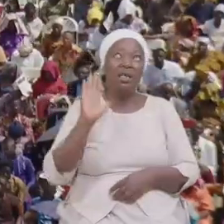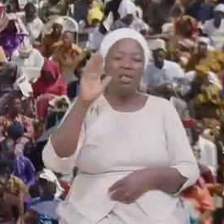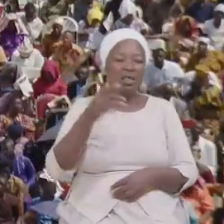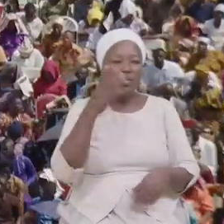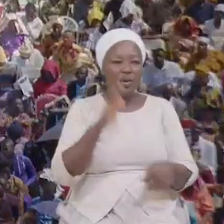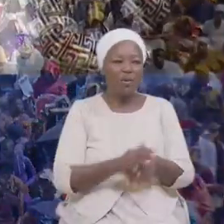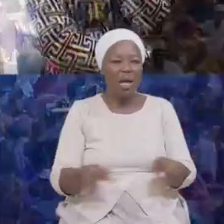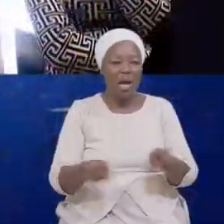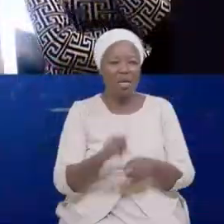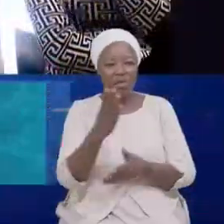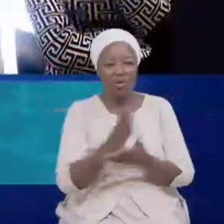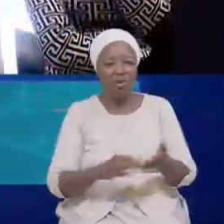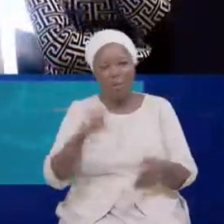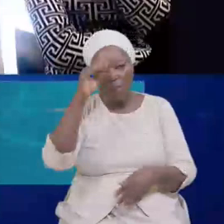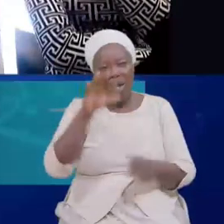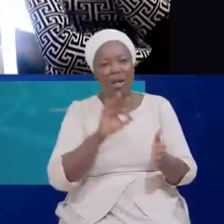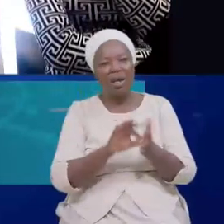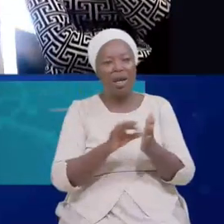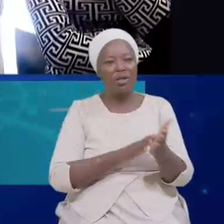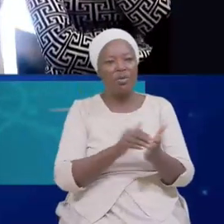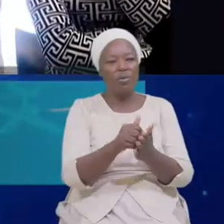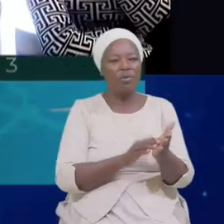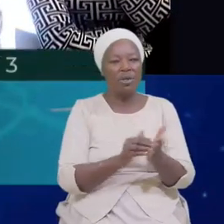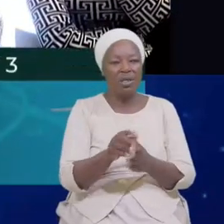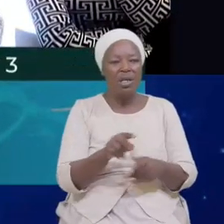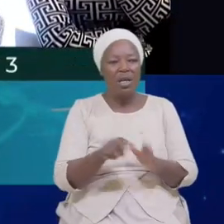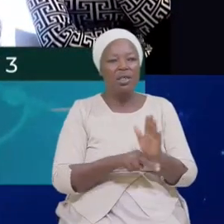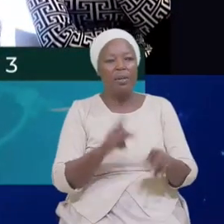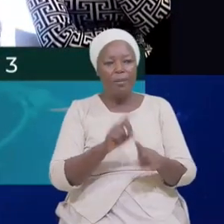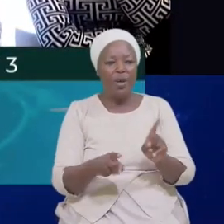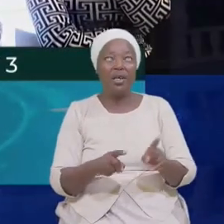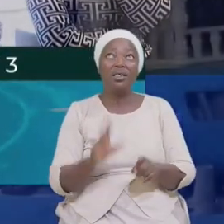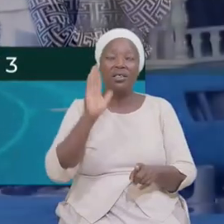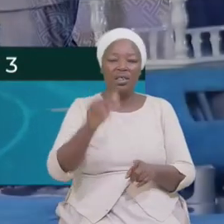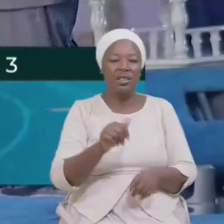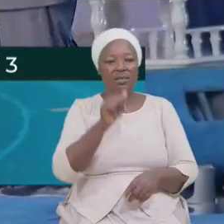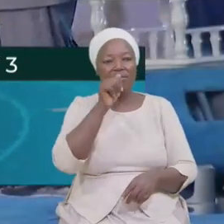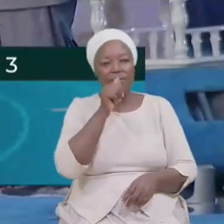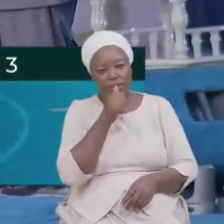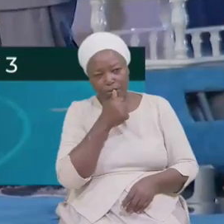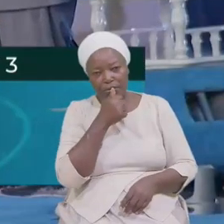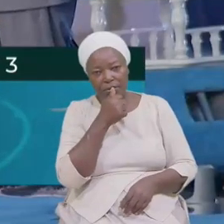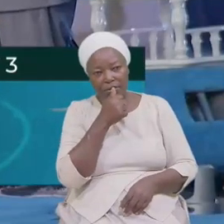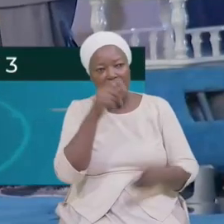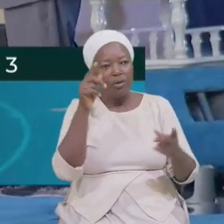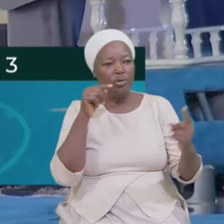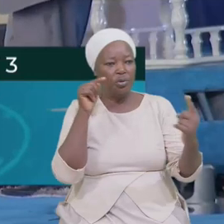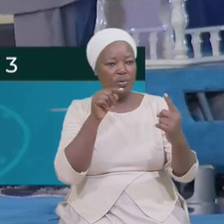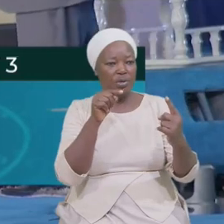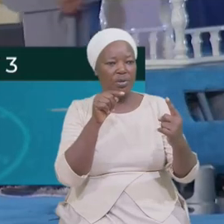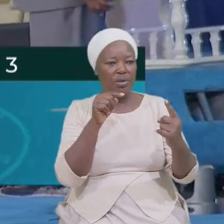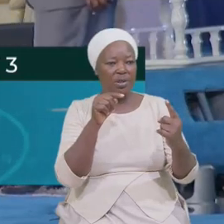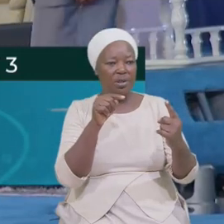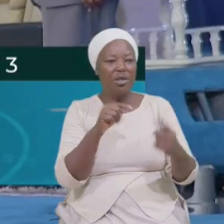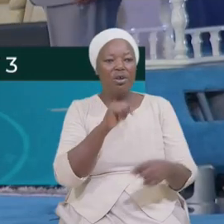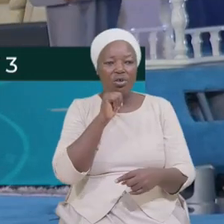men count slackness, but is long suffering towards what? Not